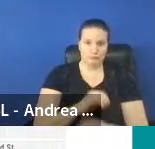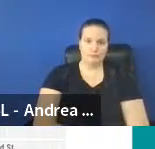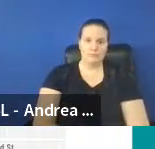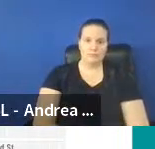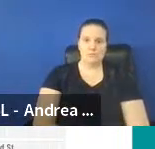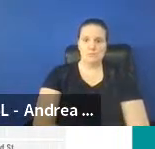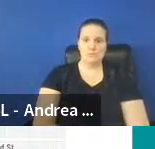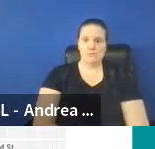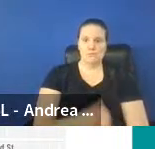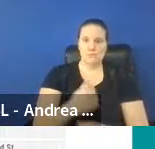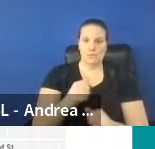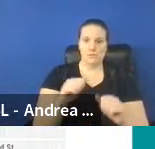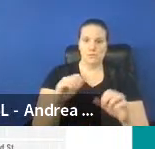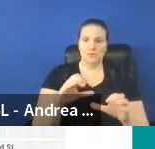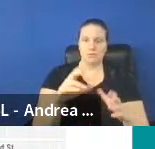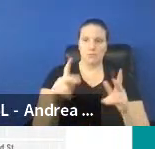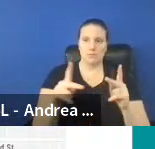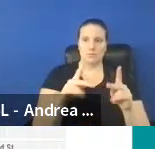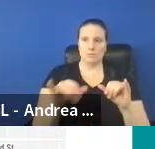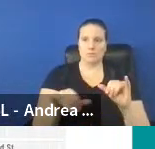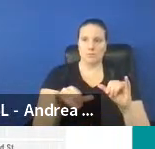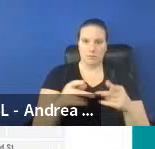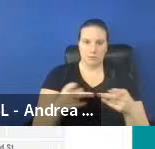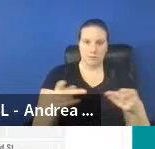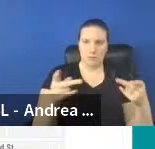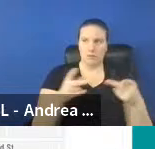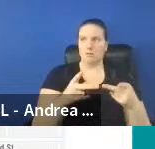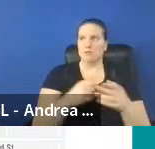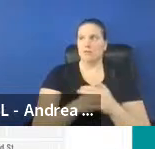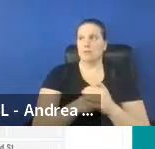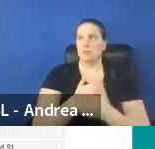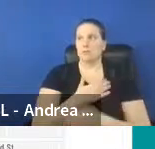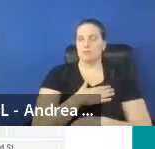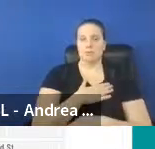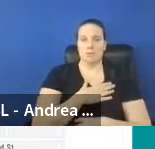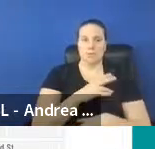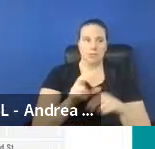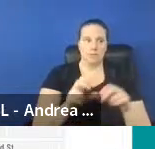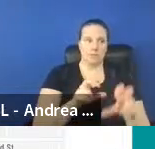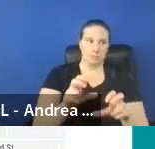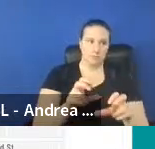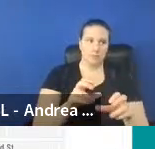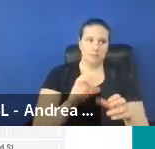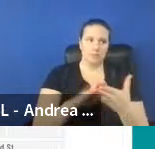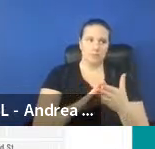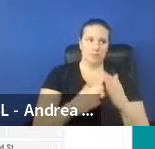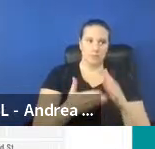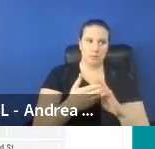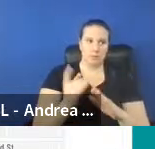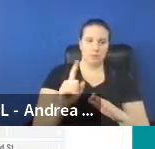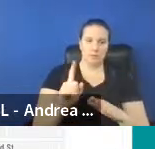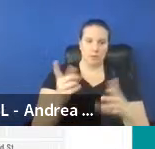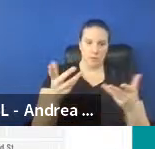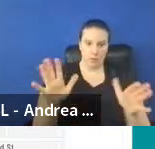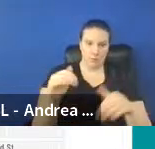what we can to help people stay in place and enjoy the investments in their communities where they already